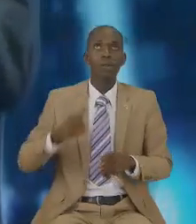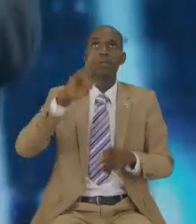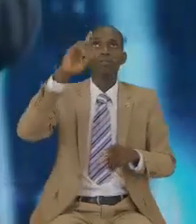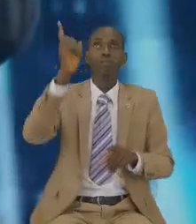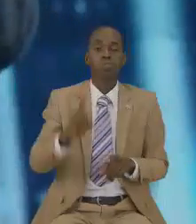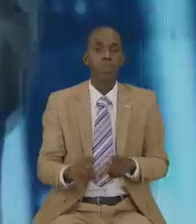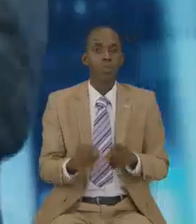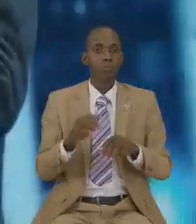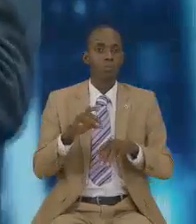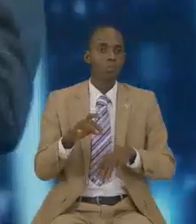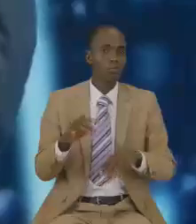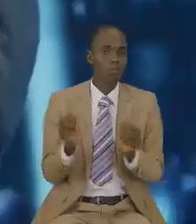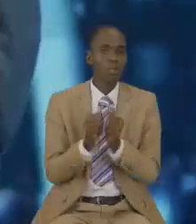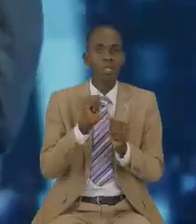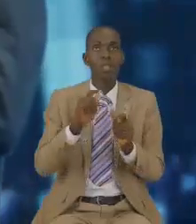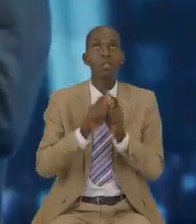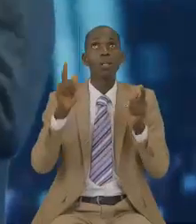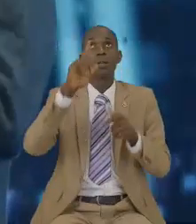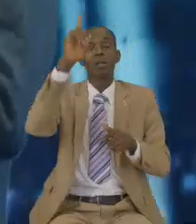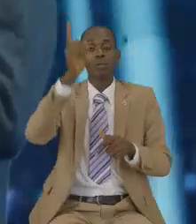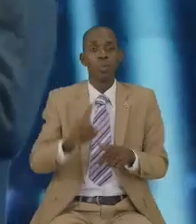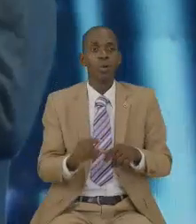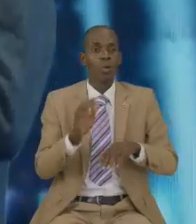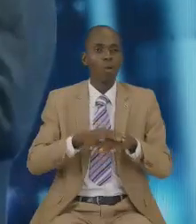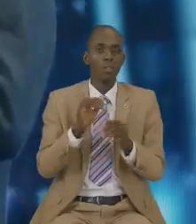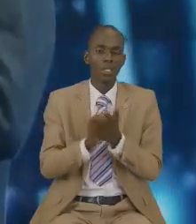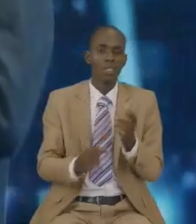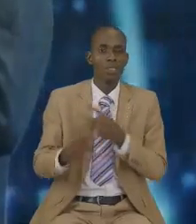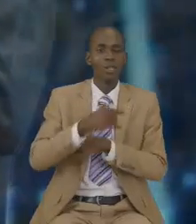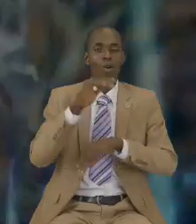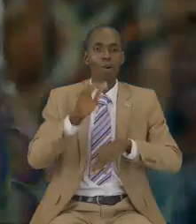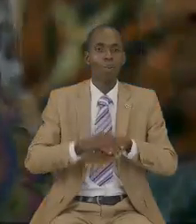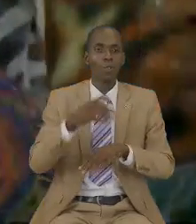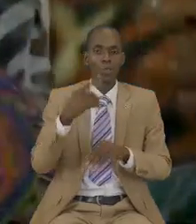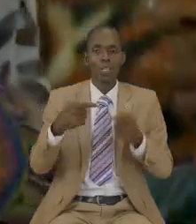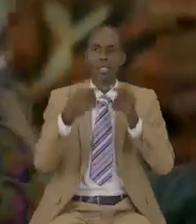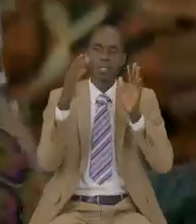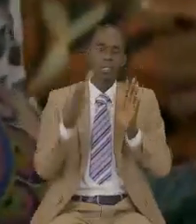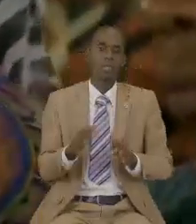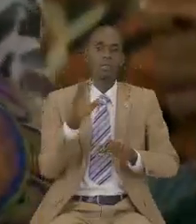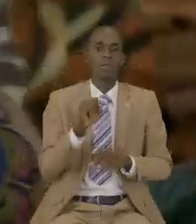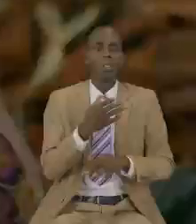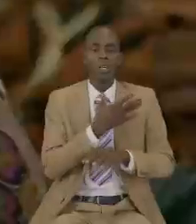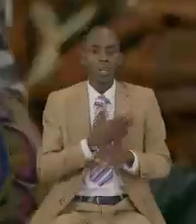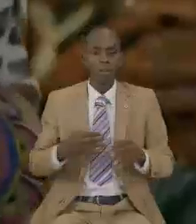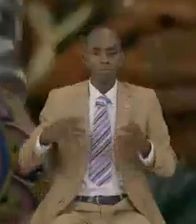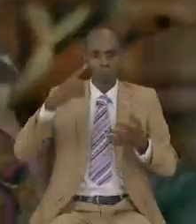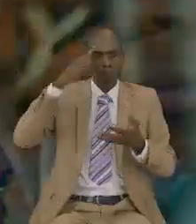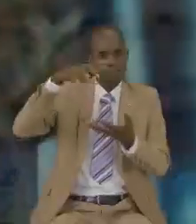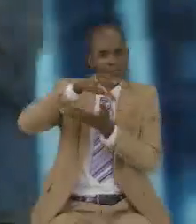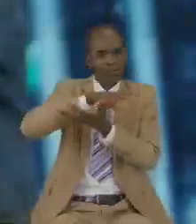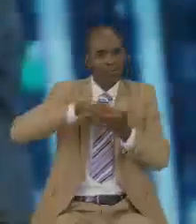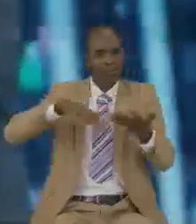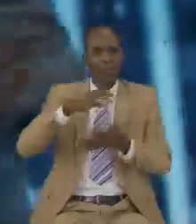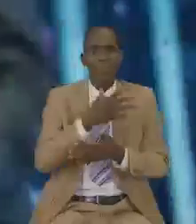a great thunder on that day upon the Philistines, and discomfited and